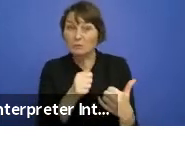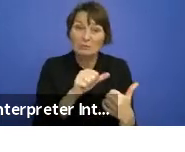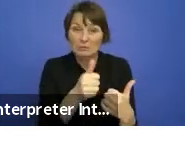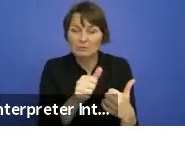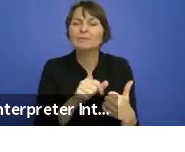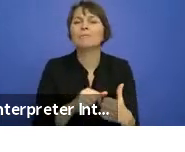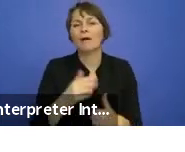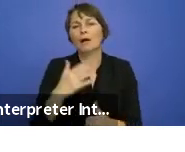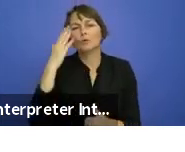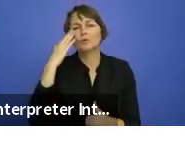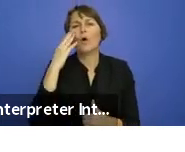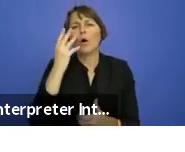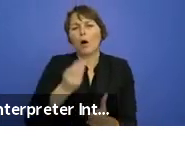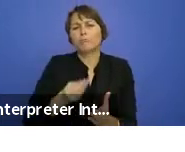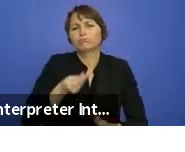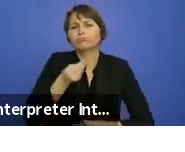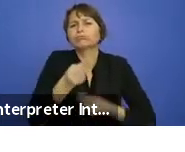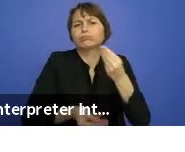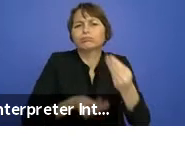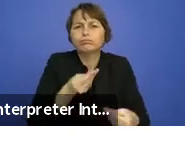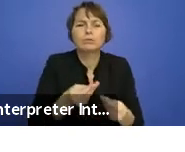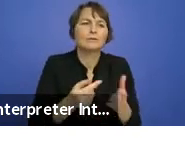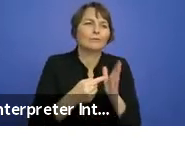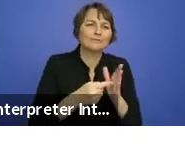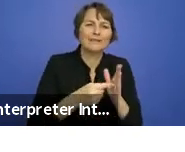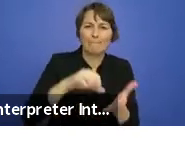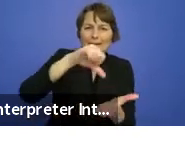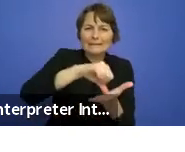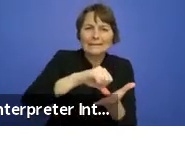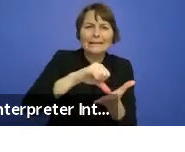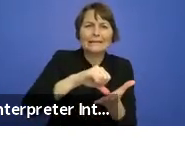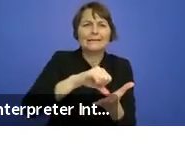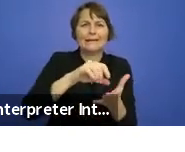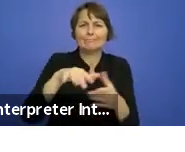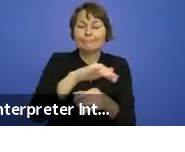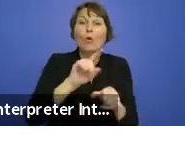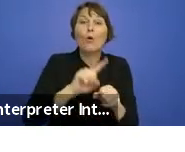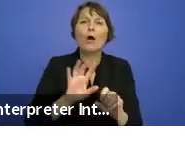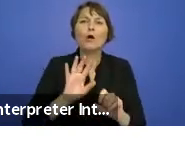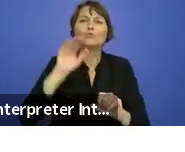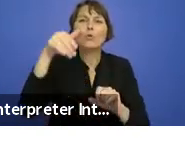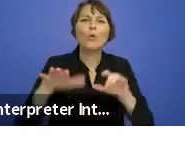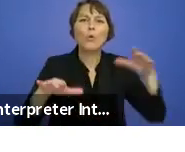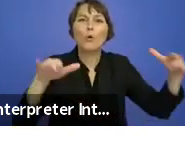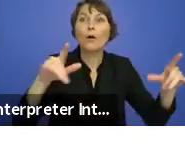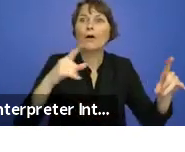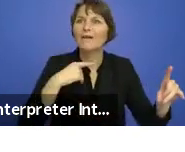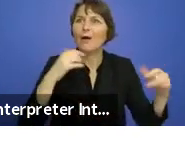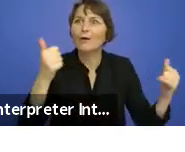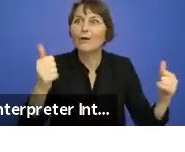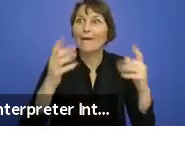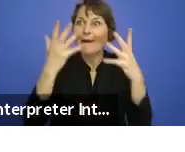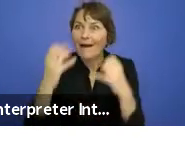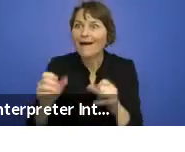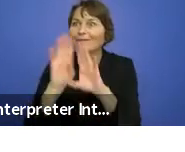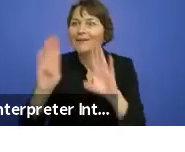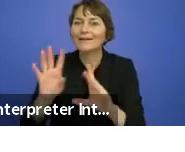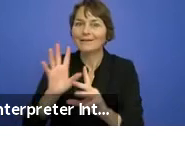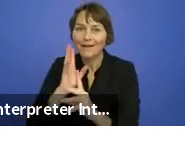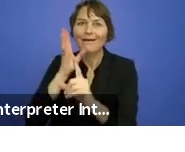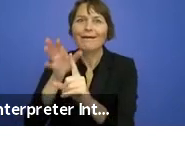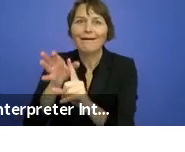that it's contributing at city and a more rural level to the local attractiveness and cultural vibrancy. And